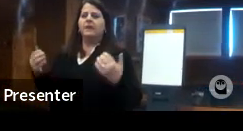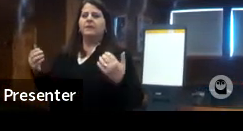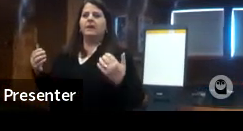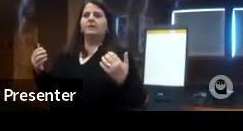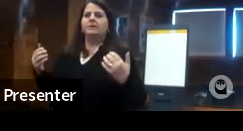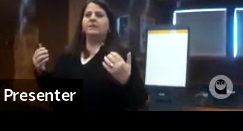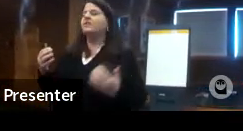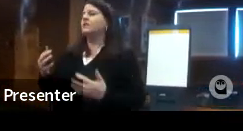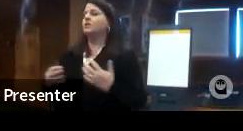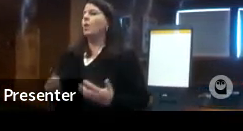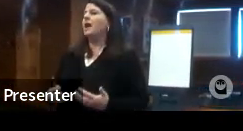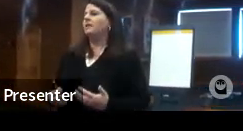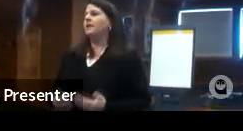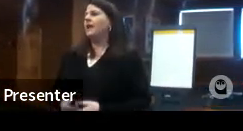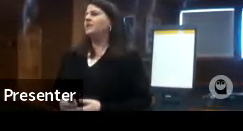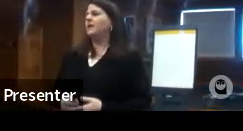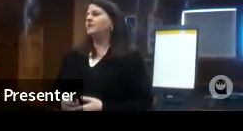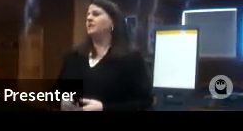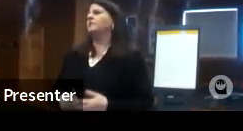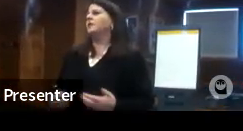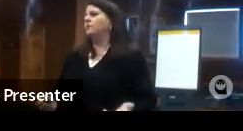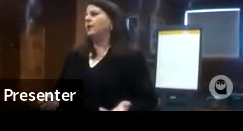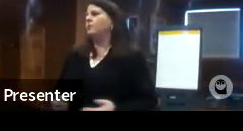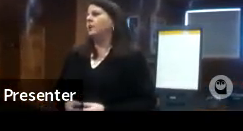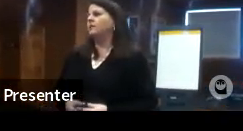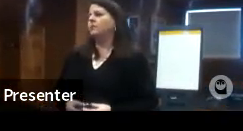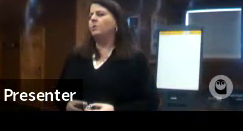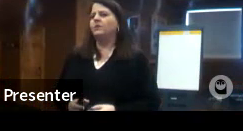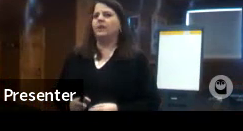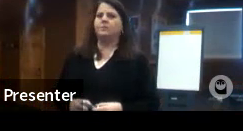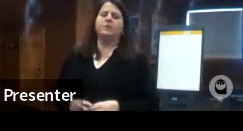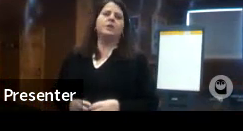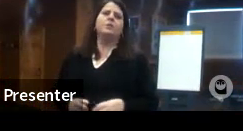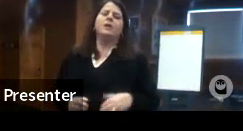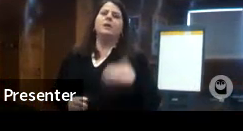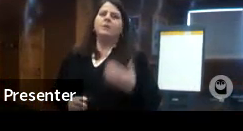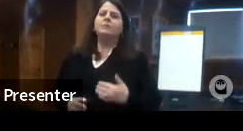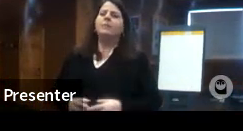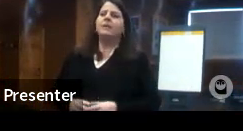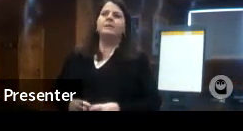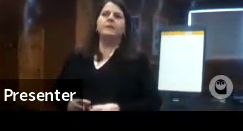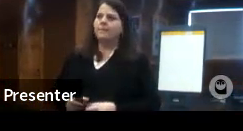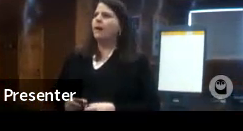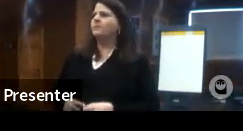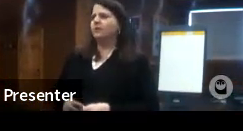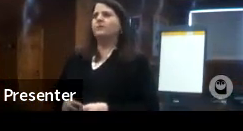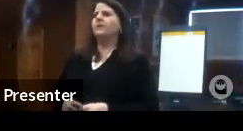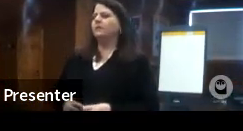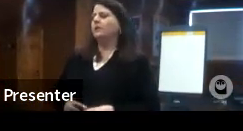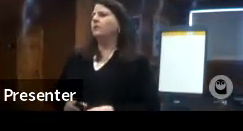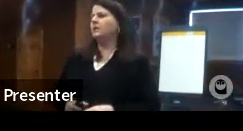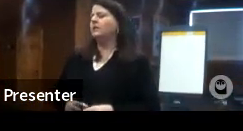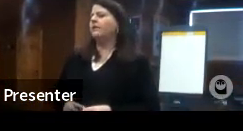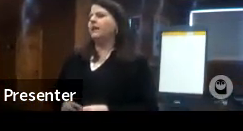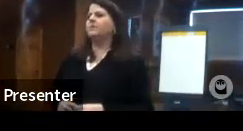violence, there's a why that has to be answered. And so, yeah, we want to use an expert. So he runs it by me and I said, yep,